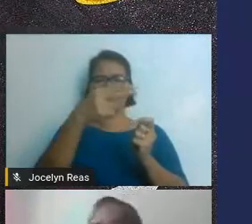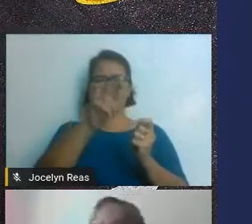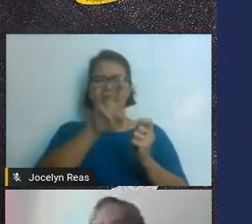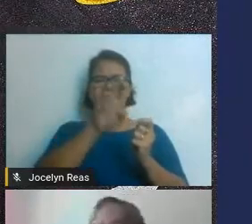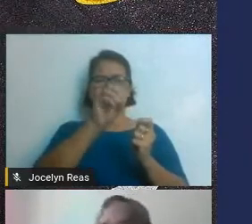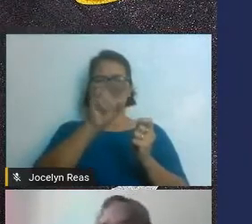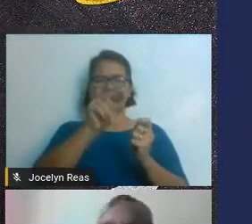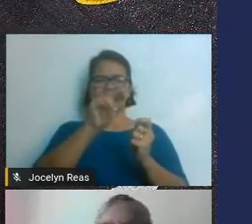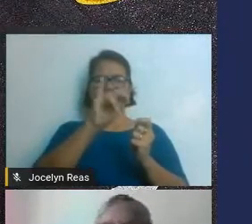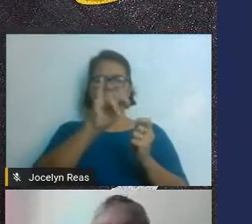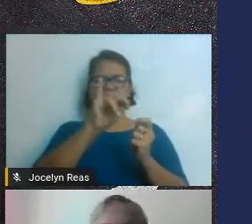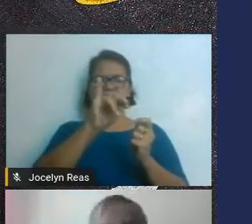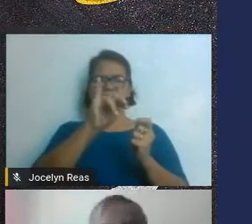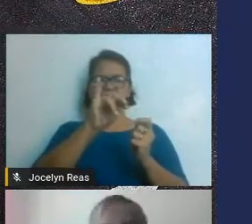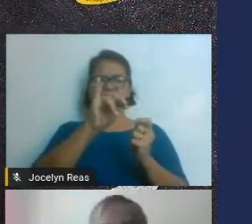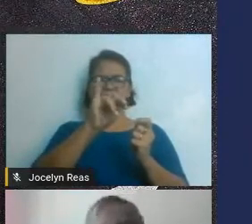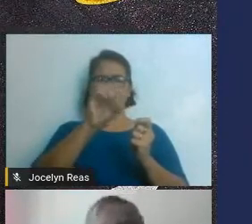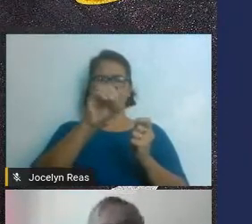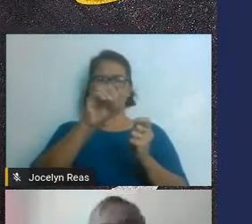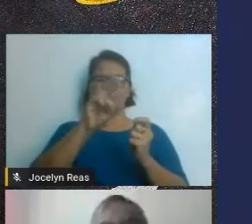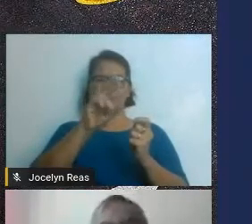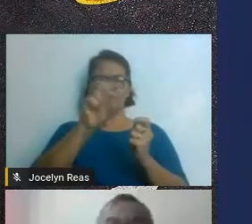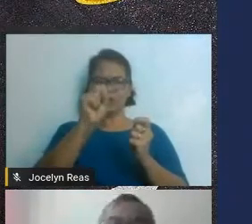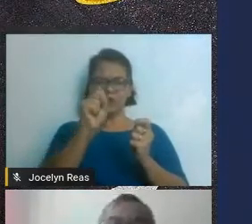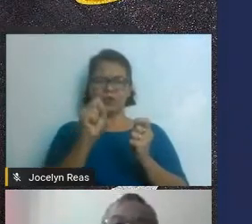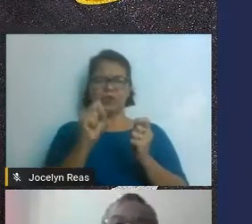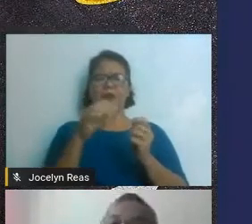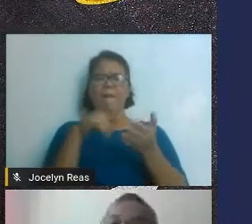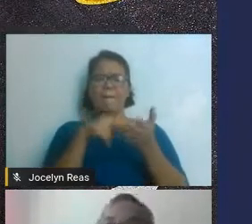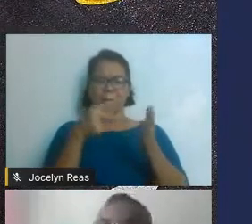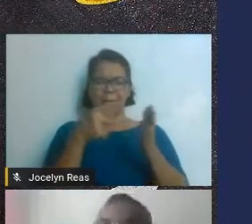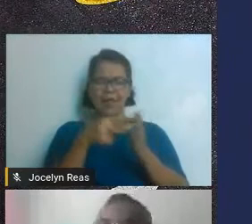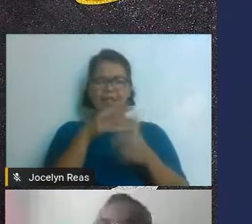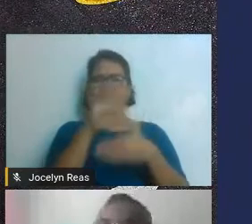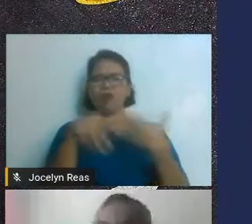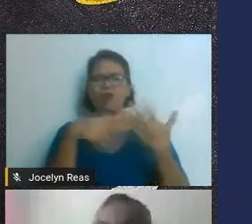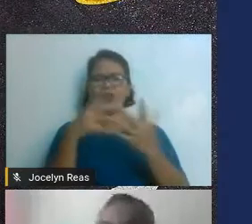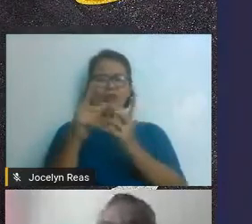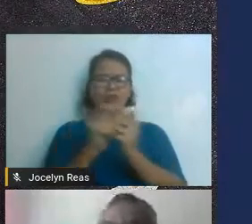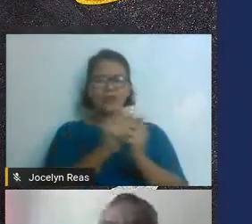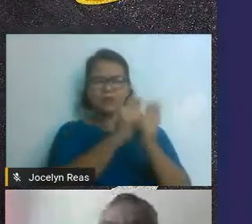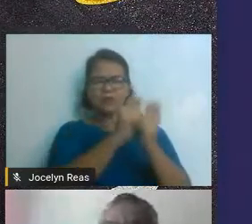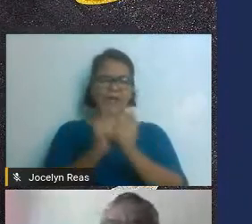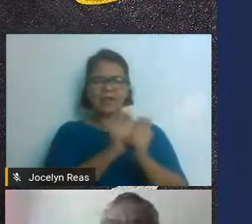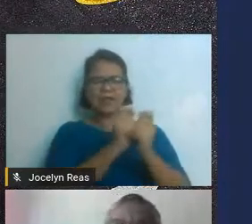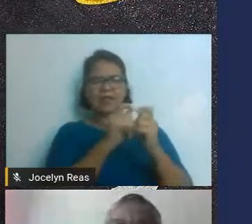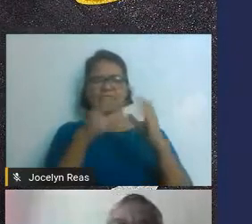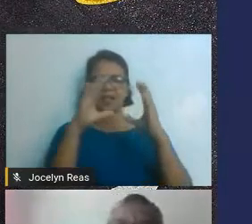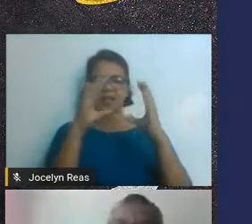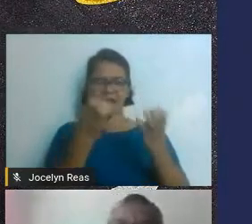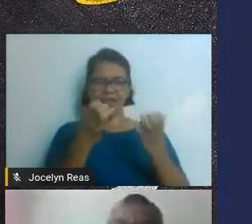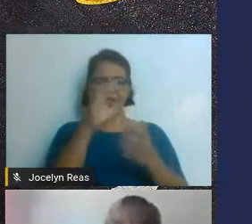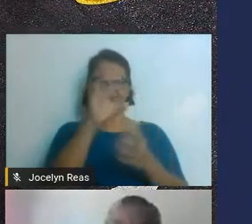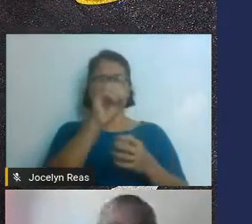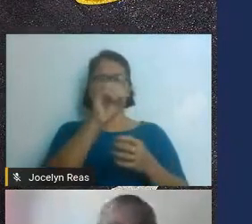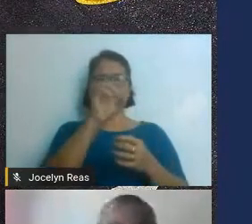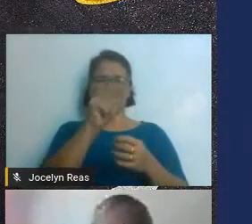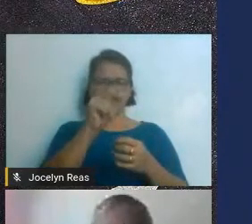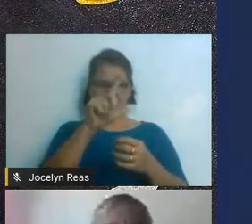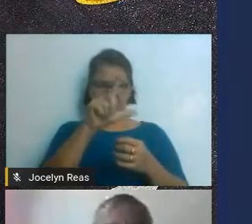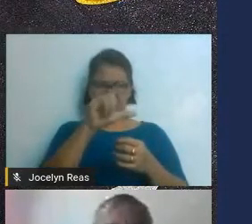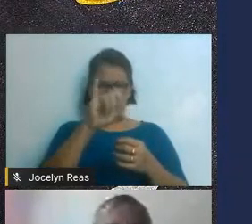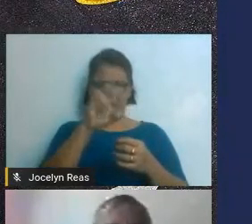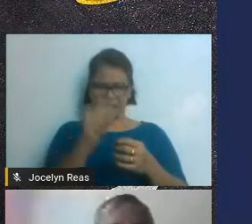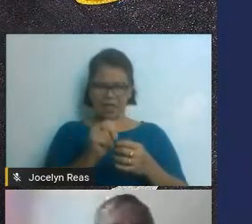somewhere ng DepEd CDO, at gustong tingnan ng ibang hindi nakapanood, that's no longer